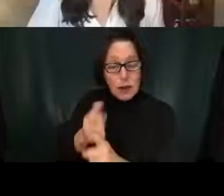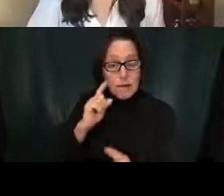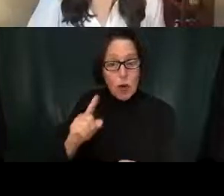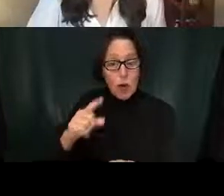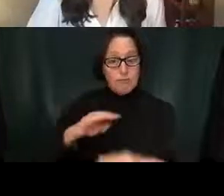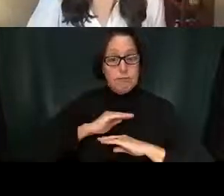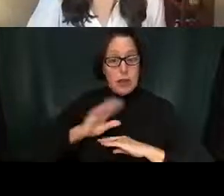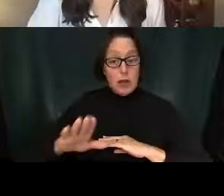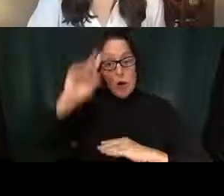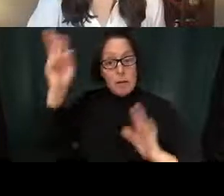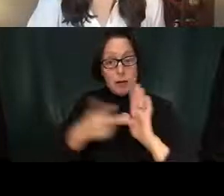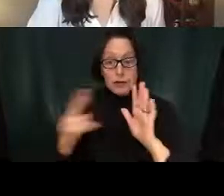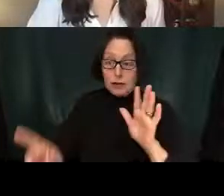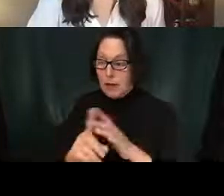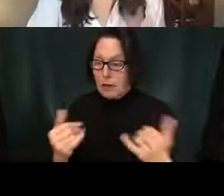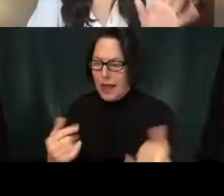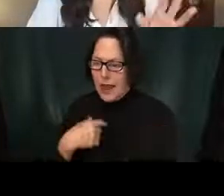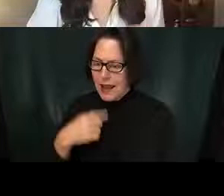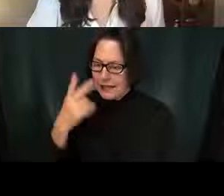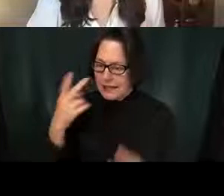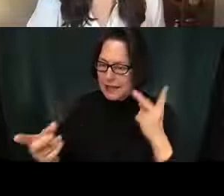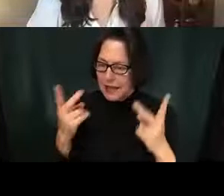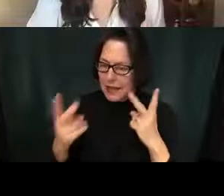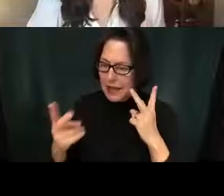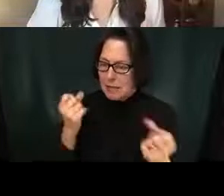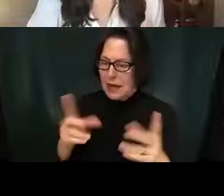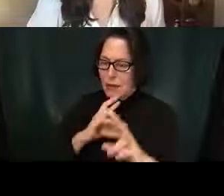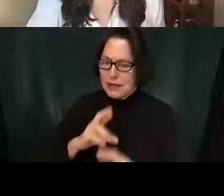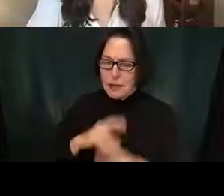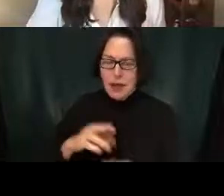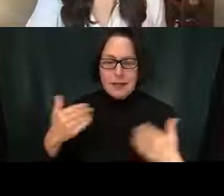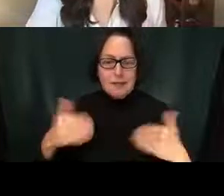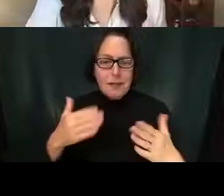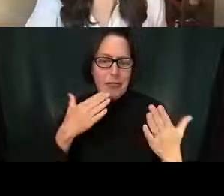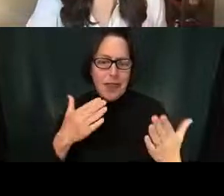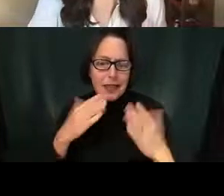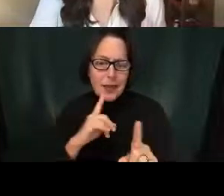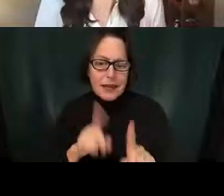today. Great, loving seeing so many responses. Thank you for the engagement.